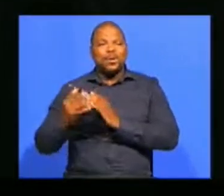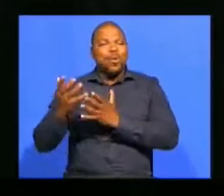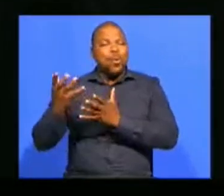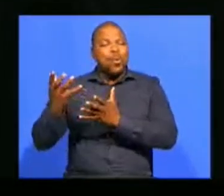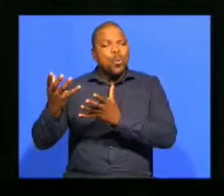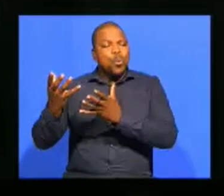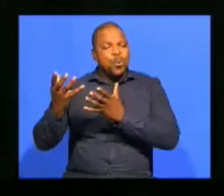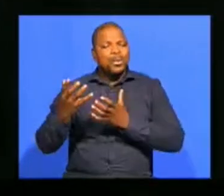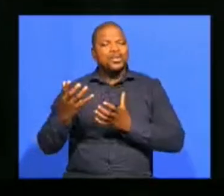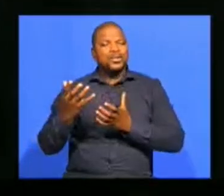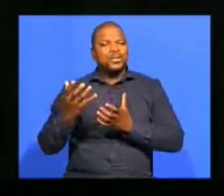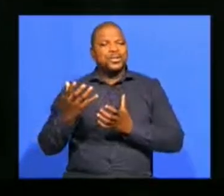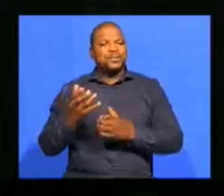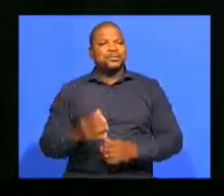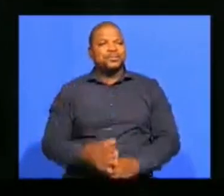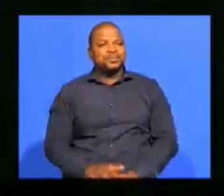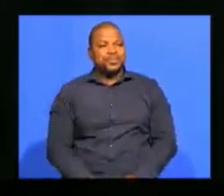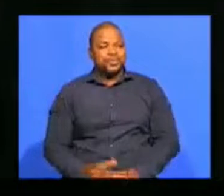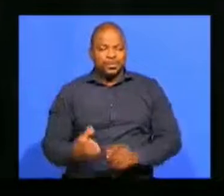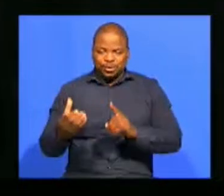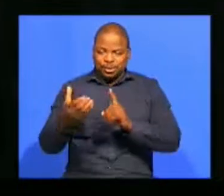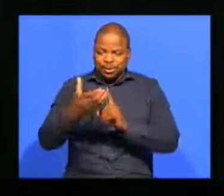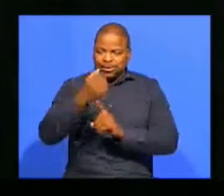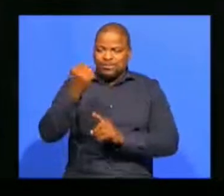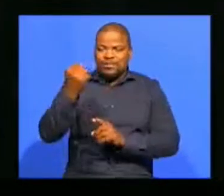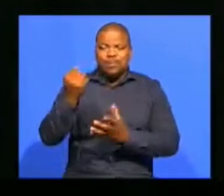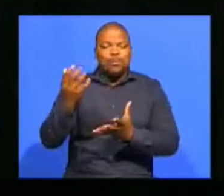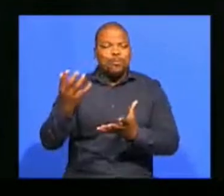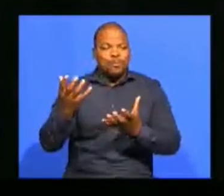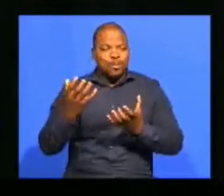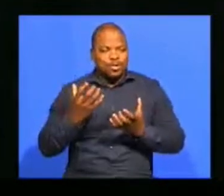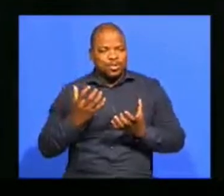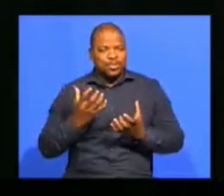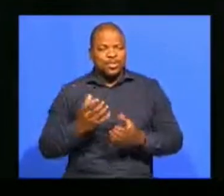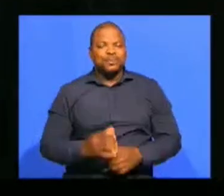determined to attain.